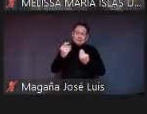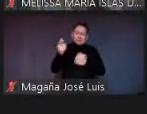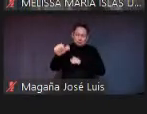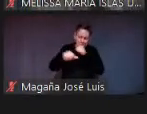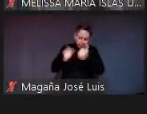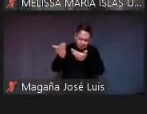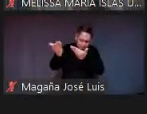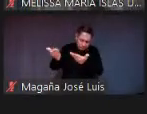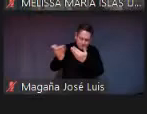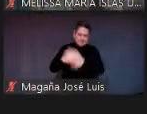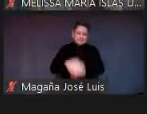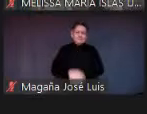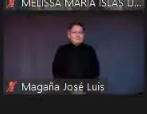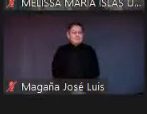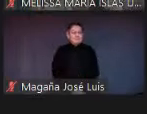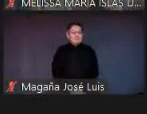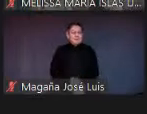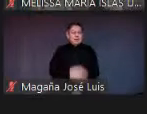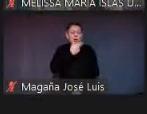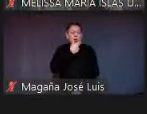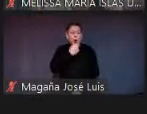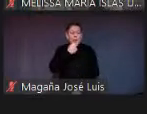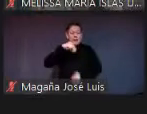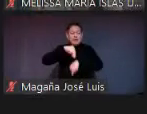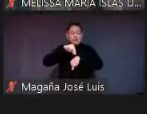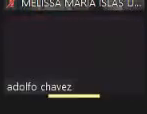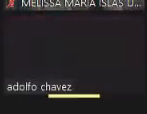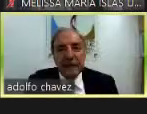the project. Thank you very much. You have the floor now.